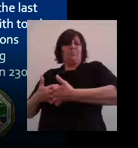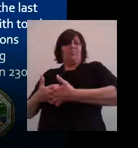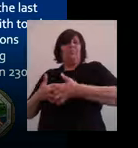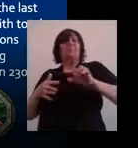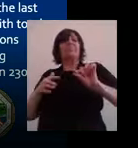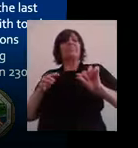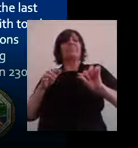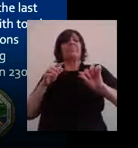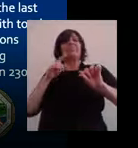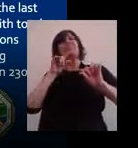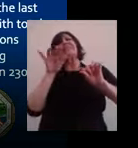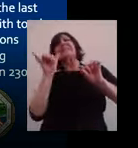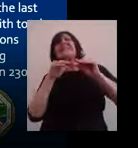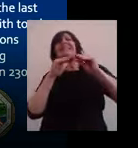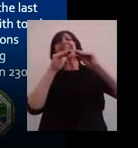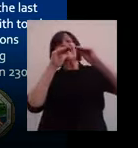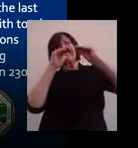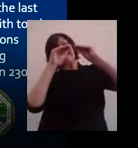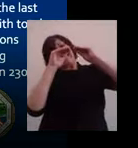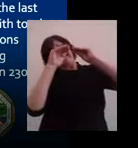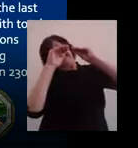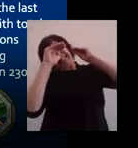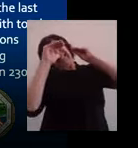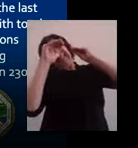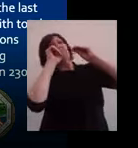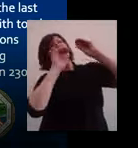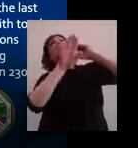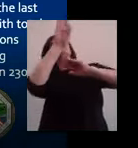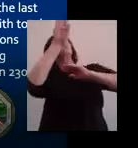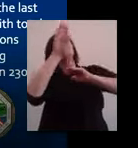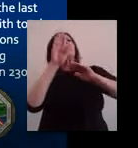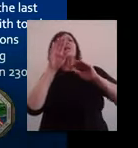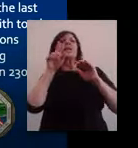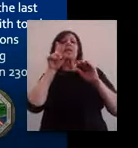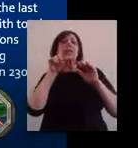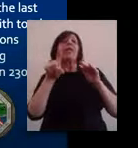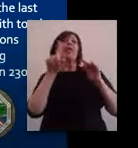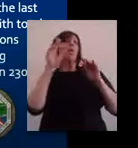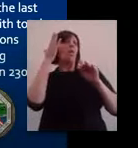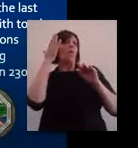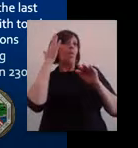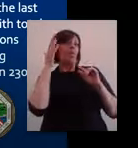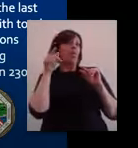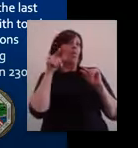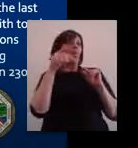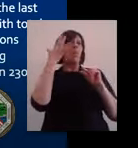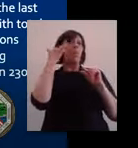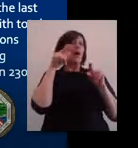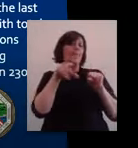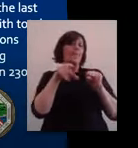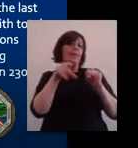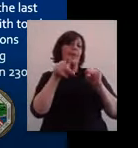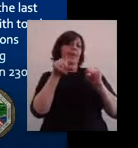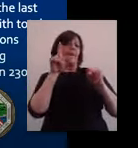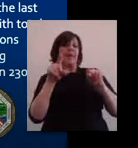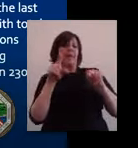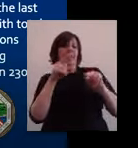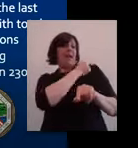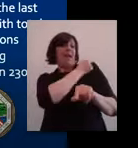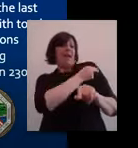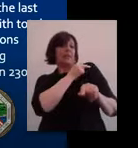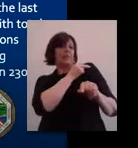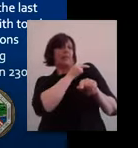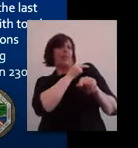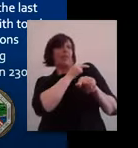of flattening out. And so that's a combination of the the hospitals increasing bed capacity,